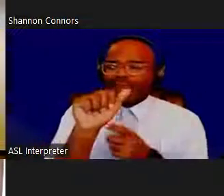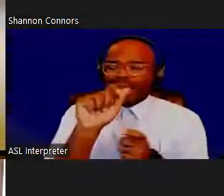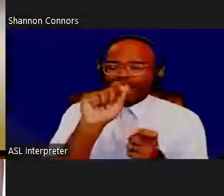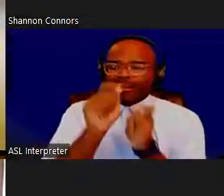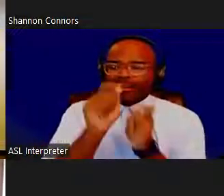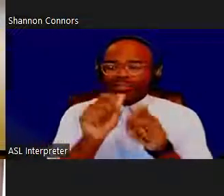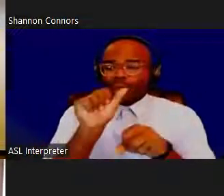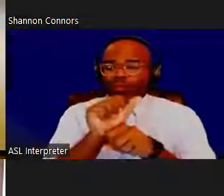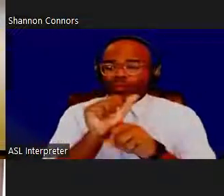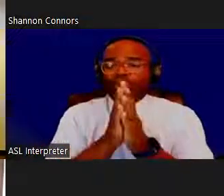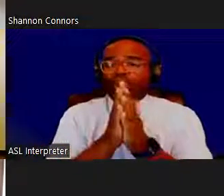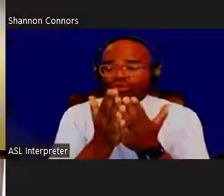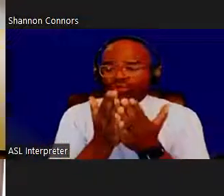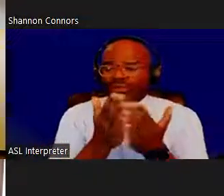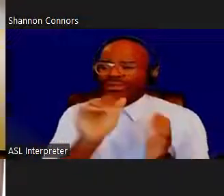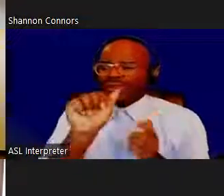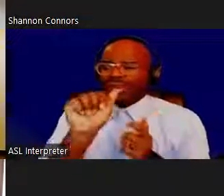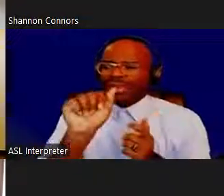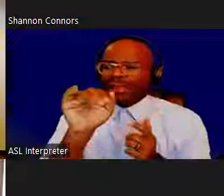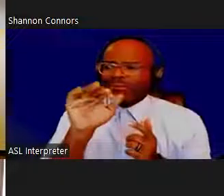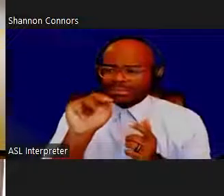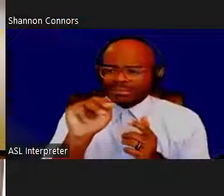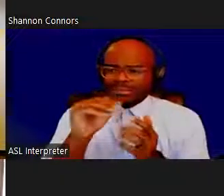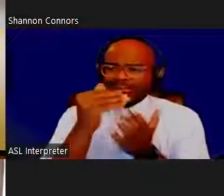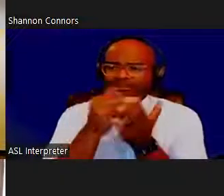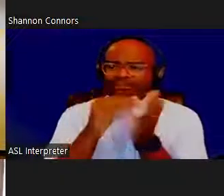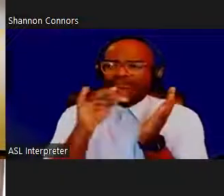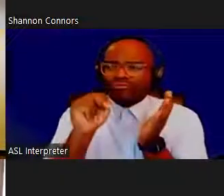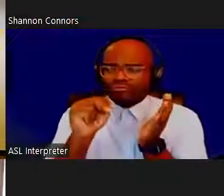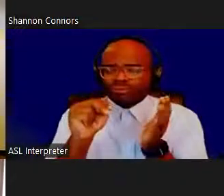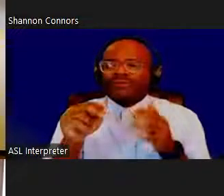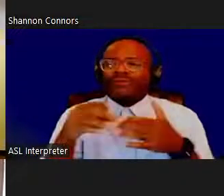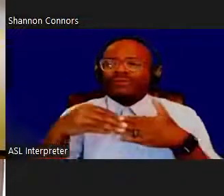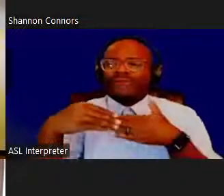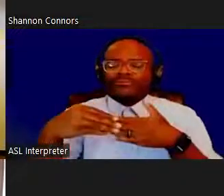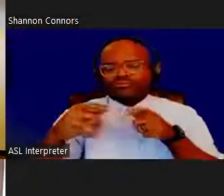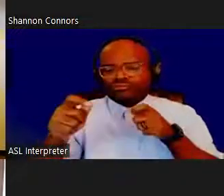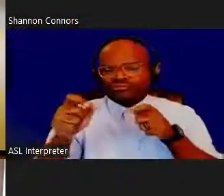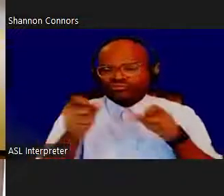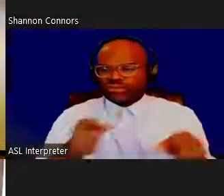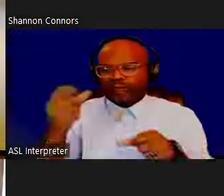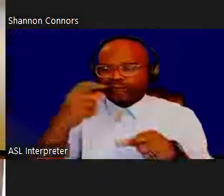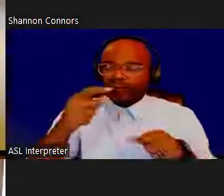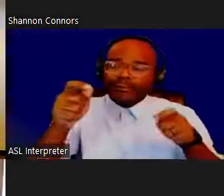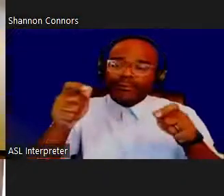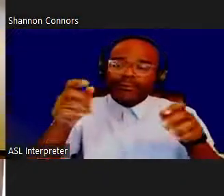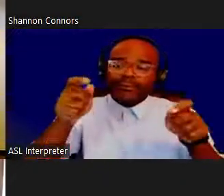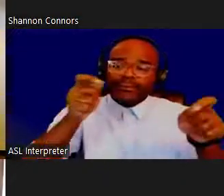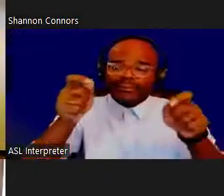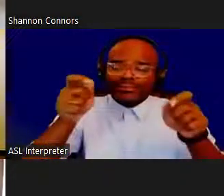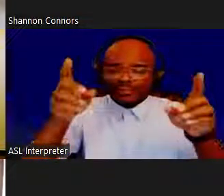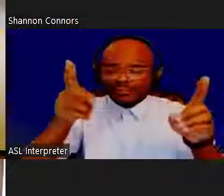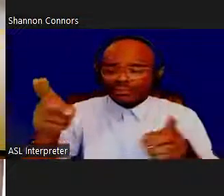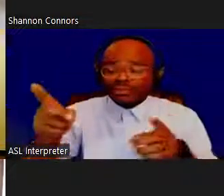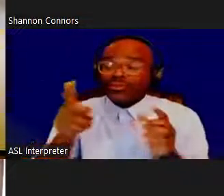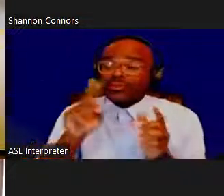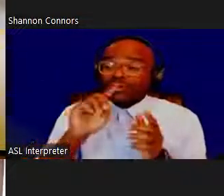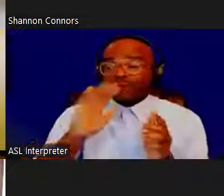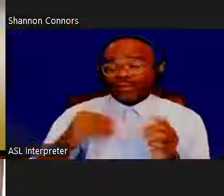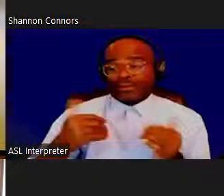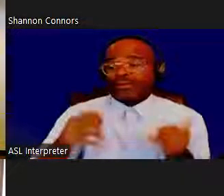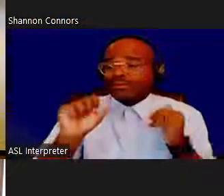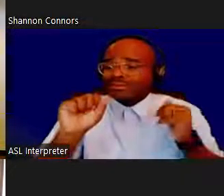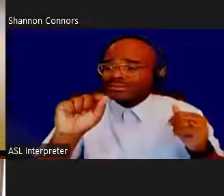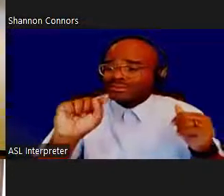Wildlife Adaptation Menu, Structured Flexibility for Management Decisions. And we're excited to have Dr. Stephen Handler with the